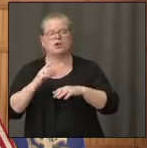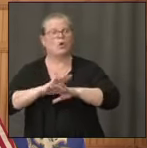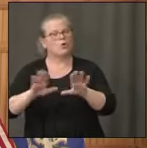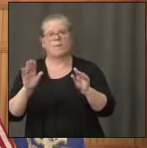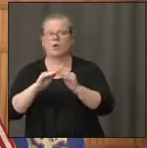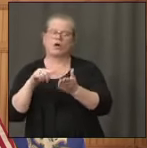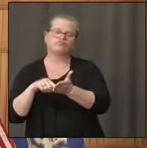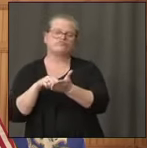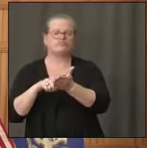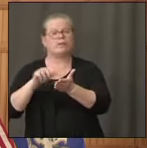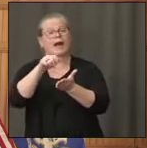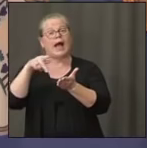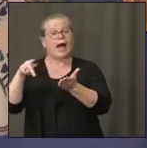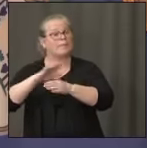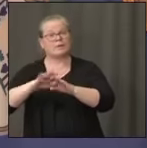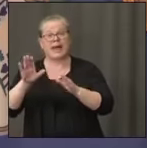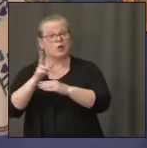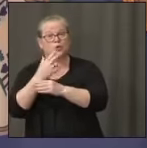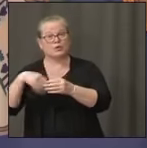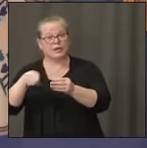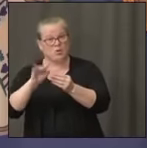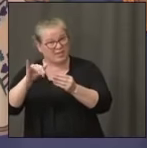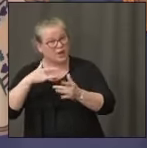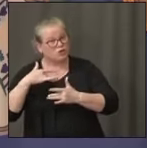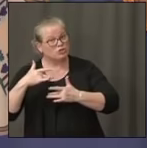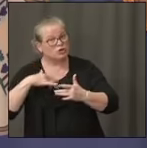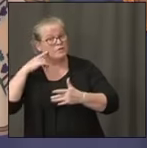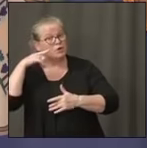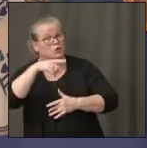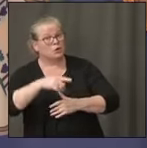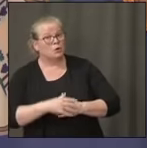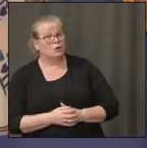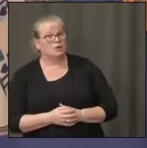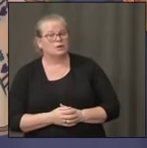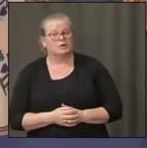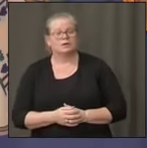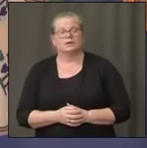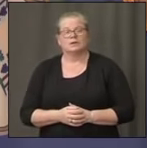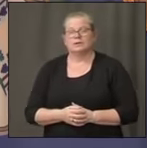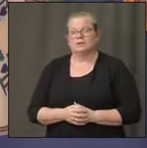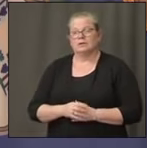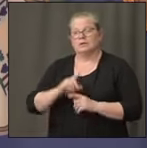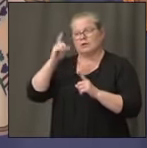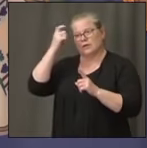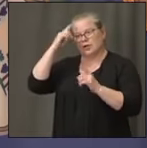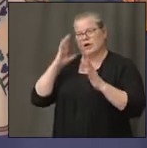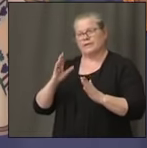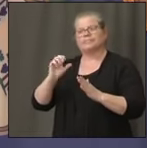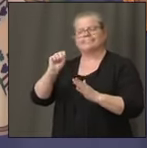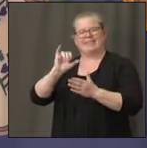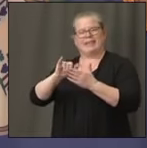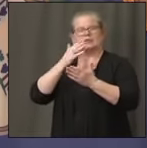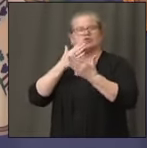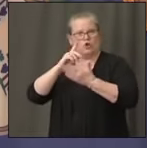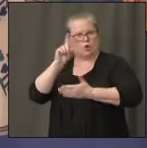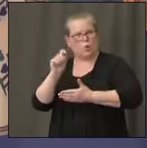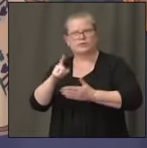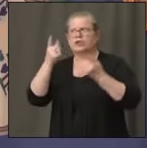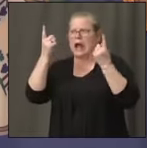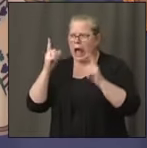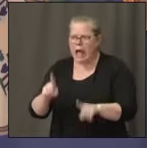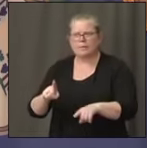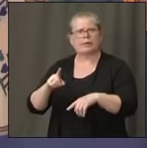stands? Yes, Sue, that's a really good question. You're right. We ramped up to something like 75,000 users on how we feel.